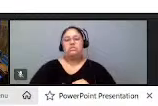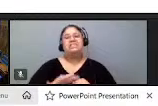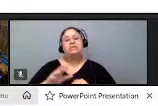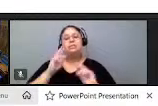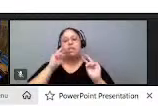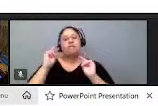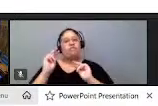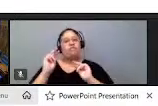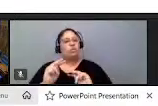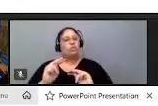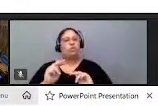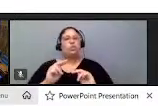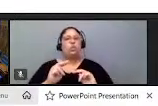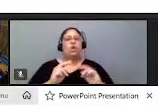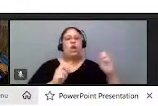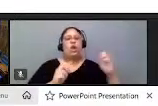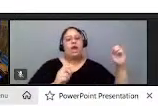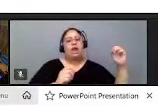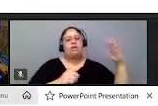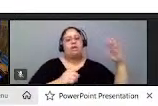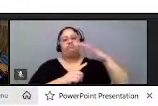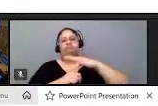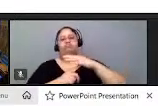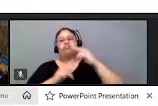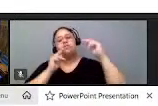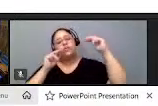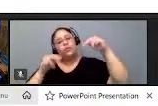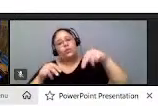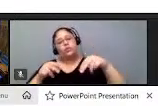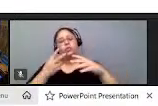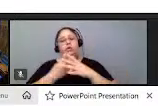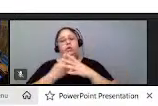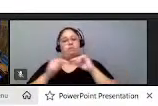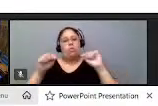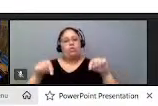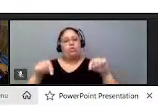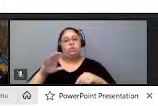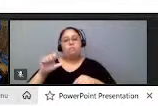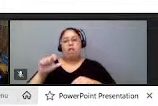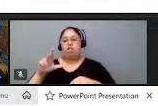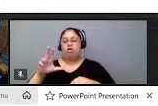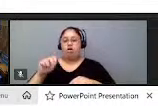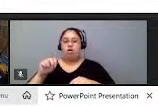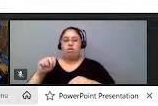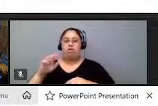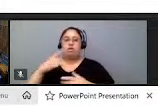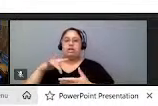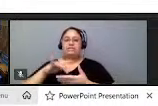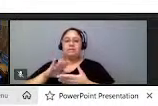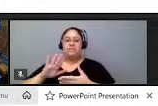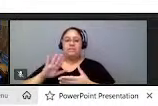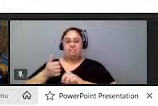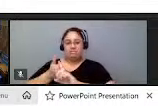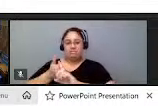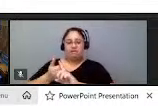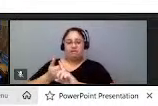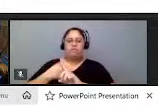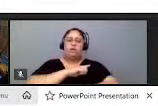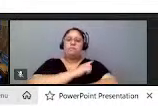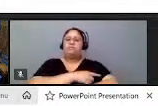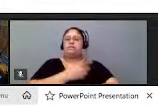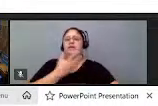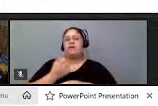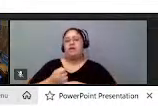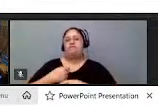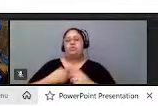complex that we are working with so when it comes to bcon terminal itself we currently do have uh the capacity uh